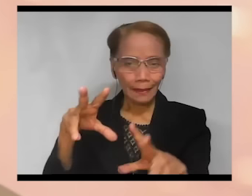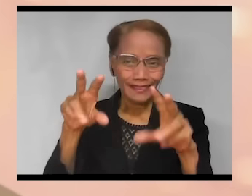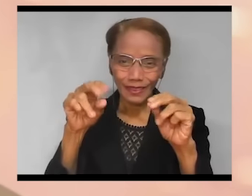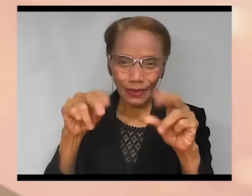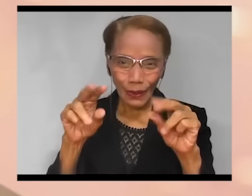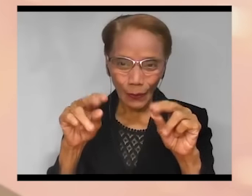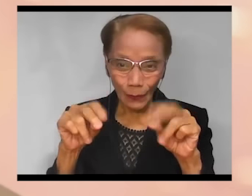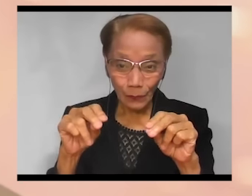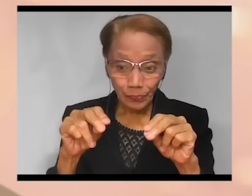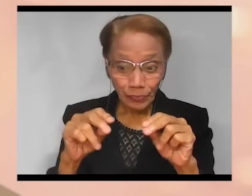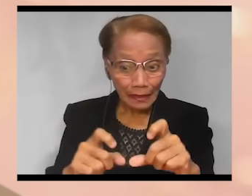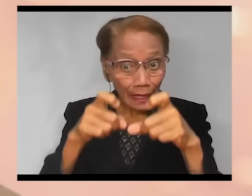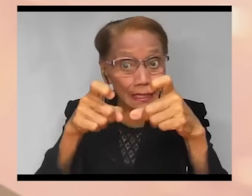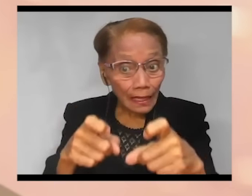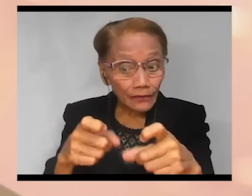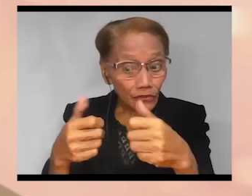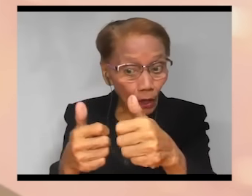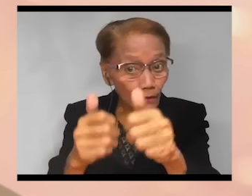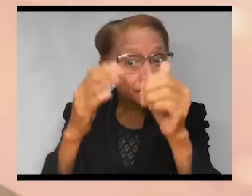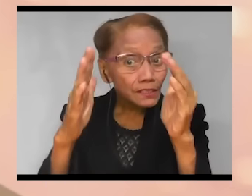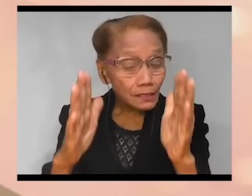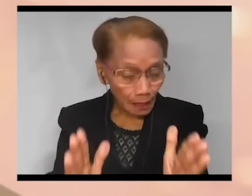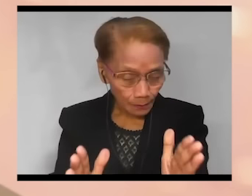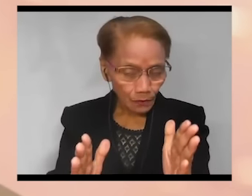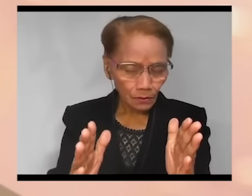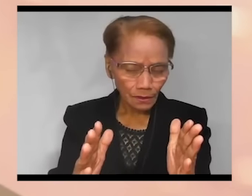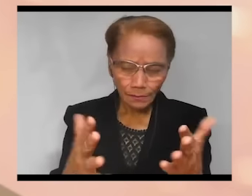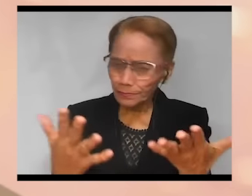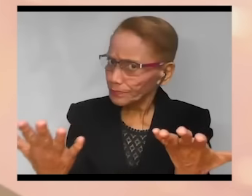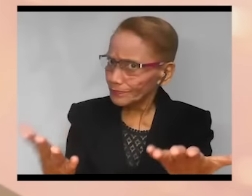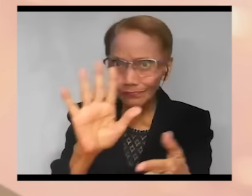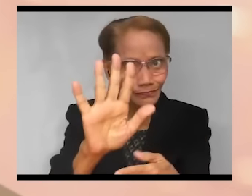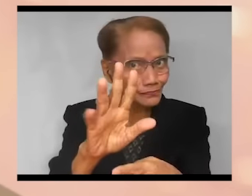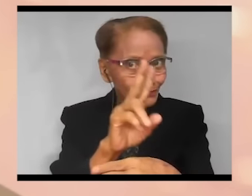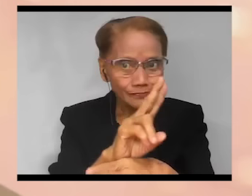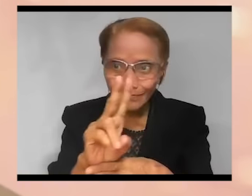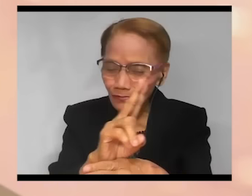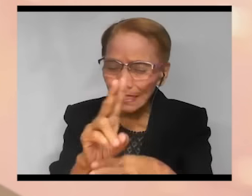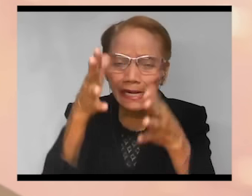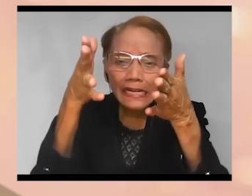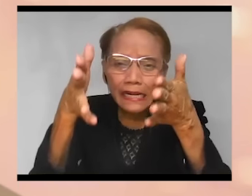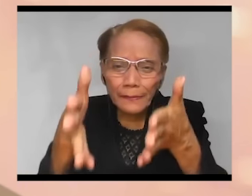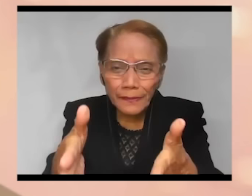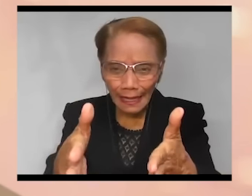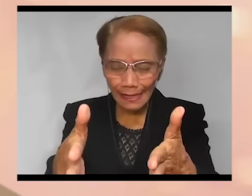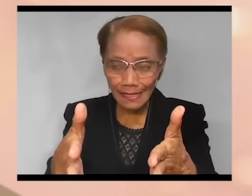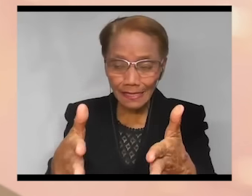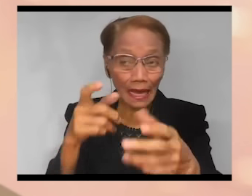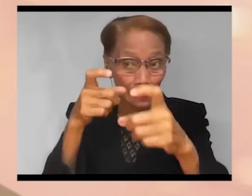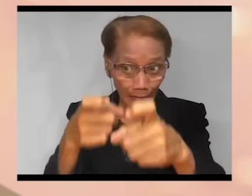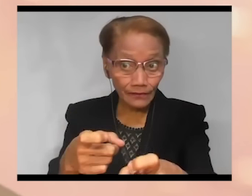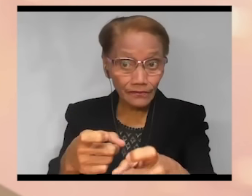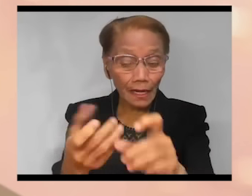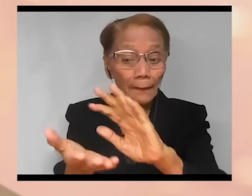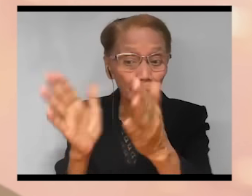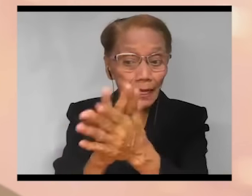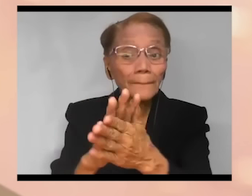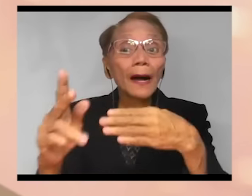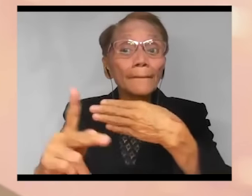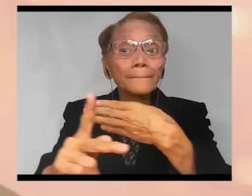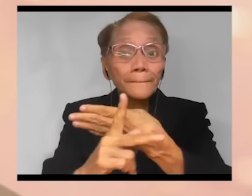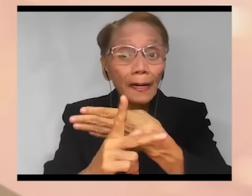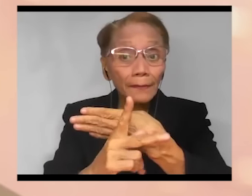No. The gift of discipleship, your vocation, remains a gift and will become permanent